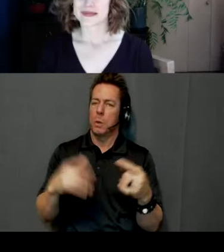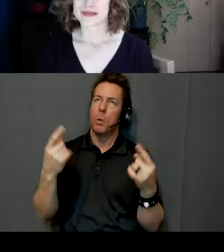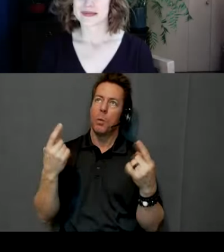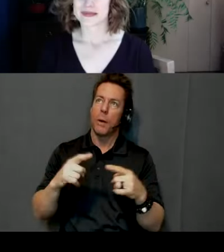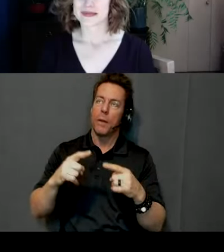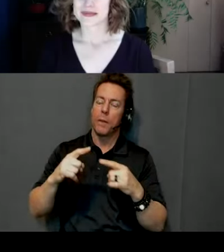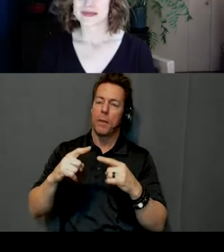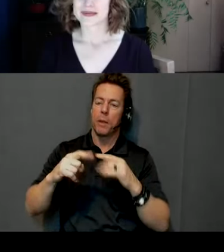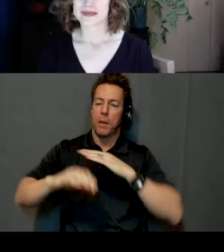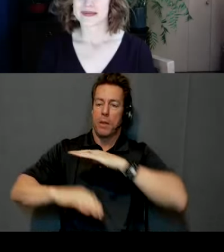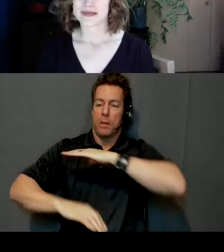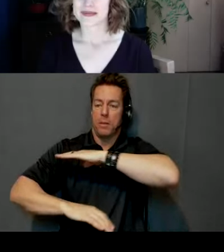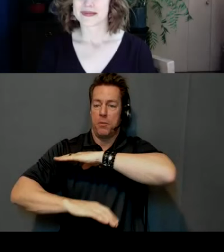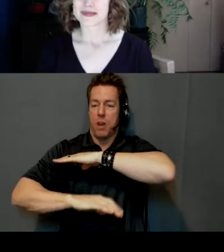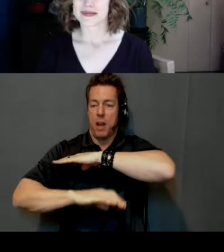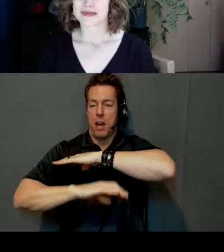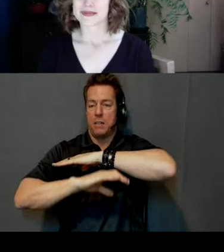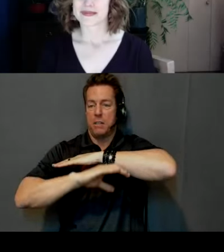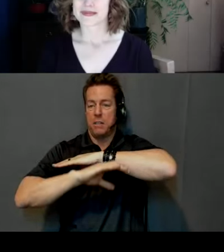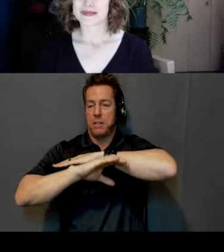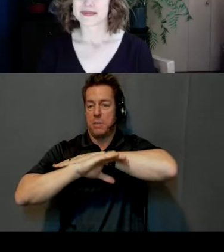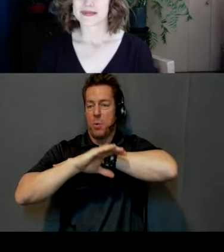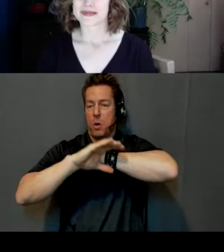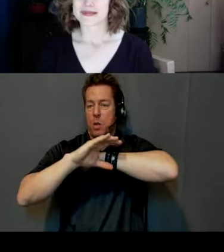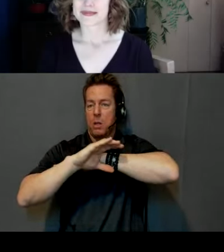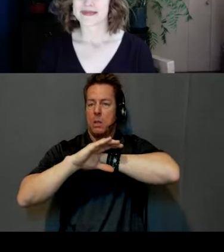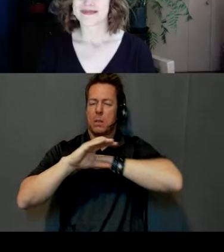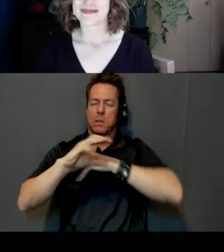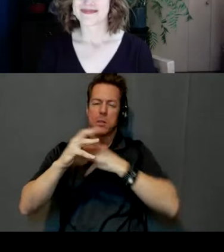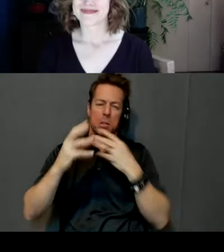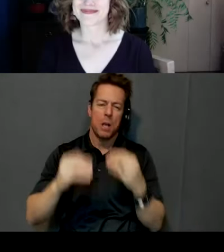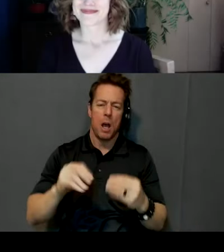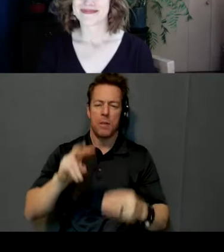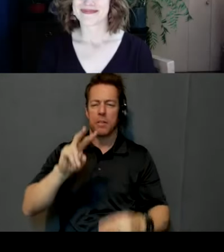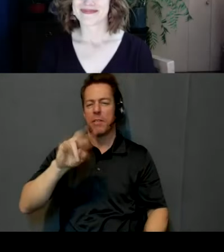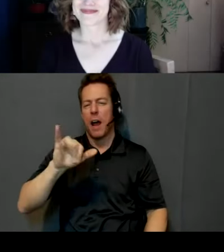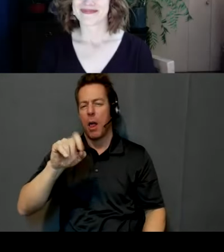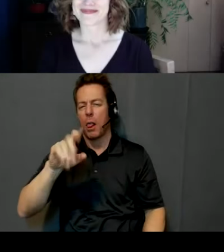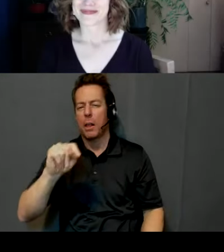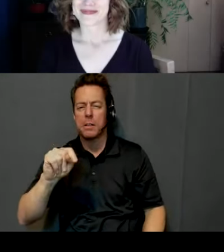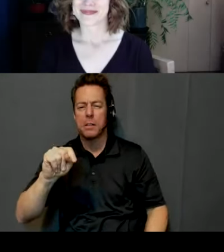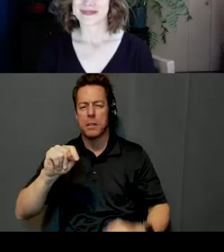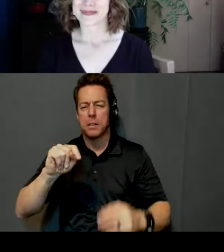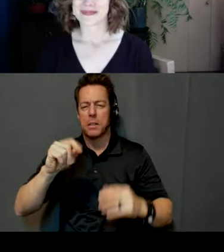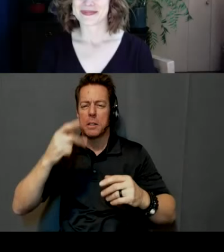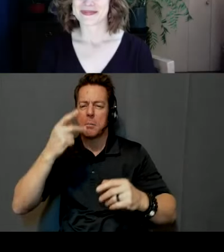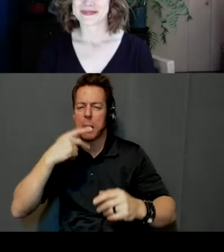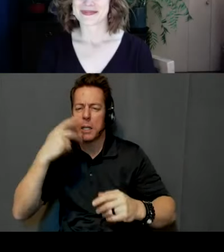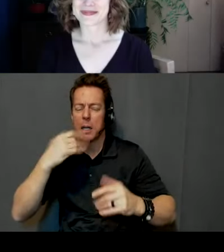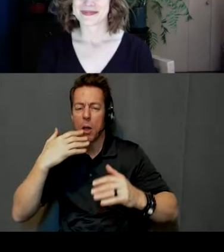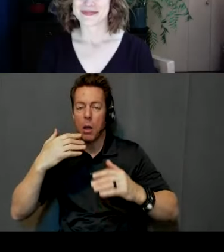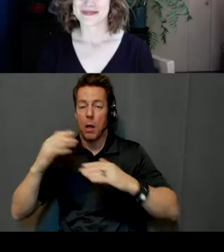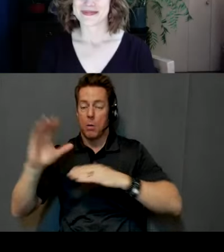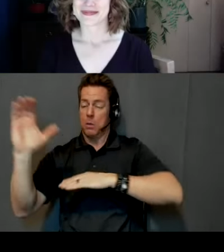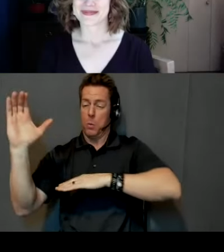when the sun rises in the morning, it's this soft violet, pink, hazy color. And when it's setting, it starts